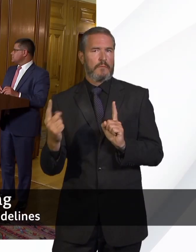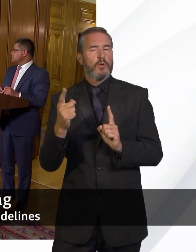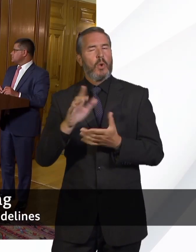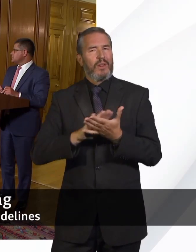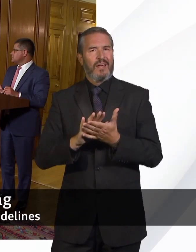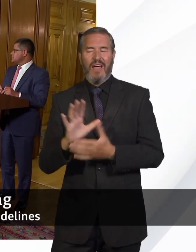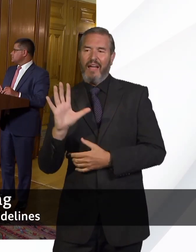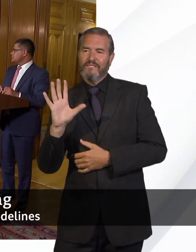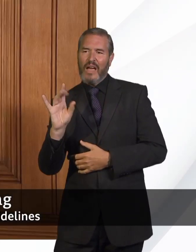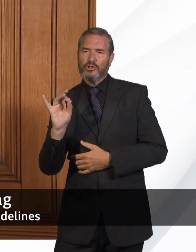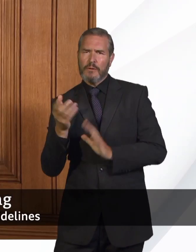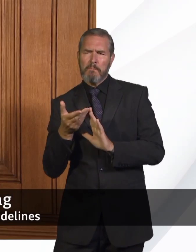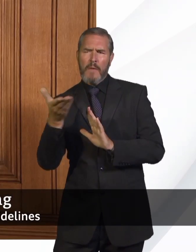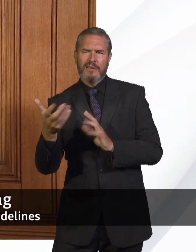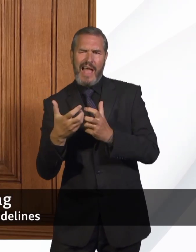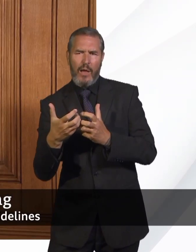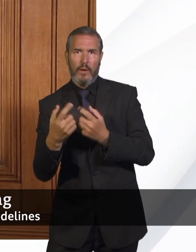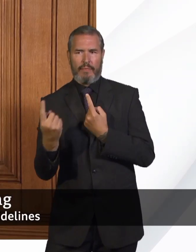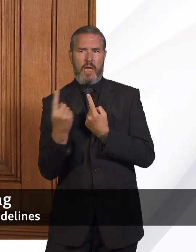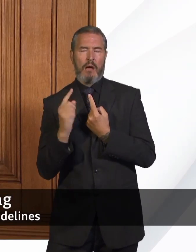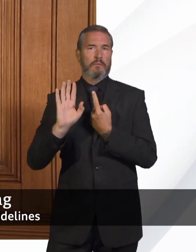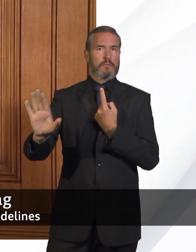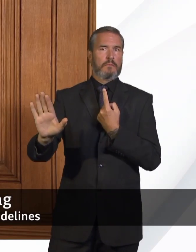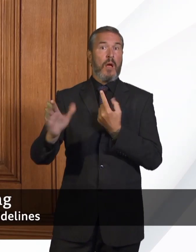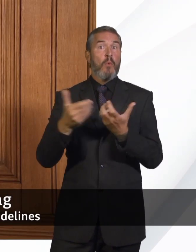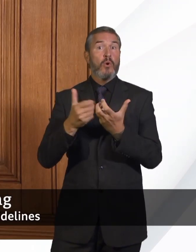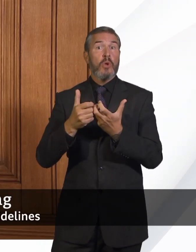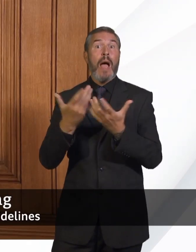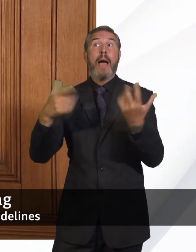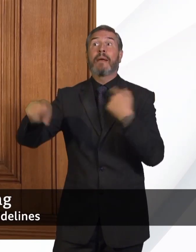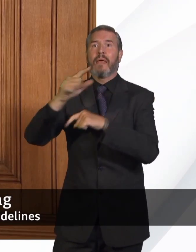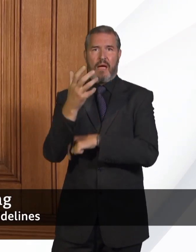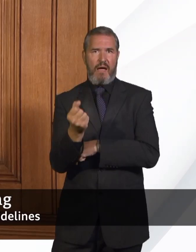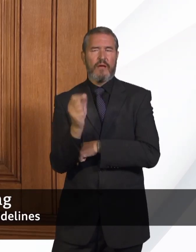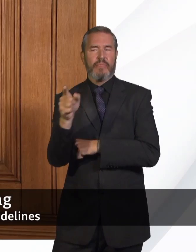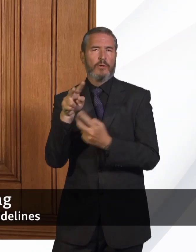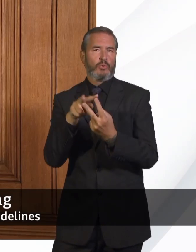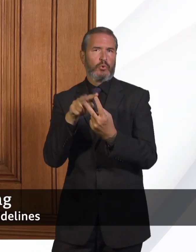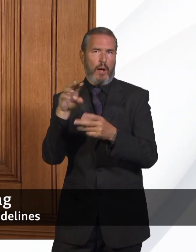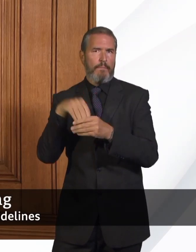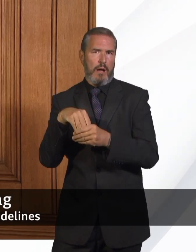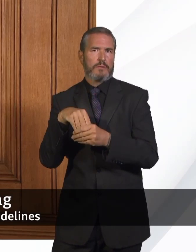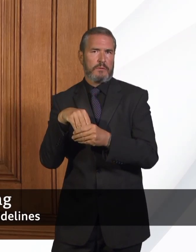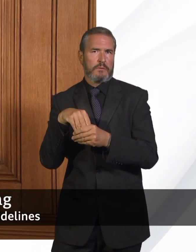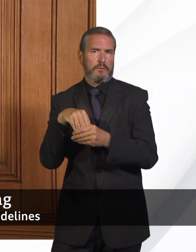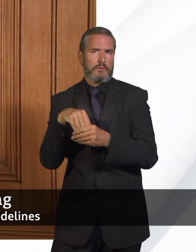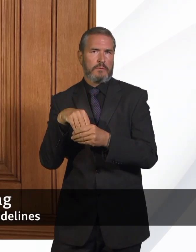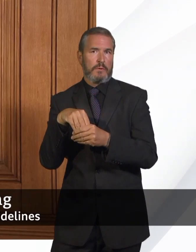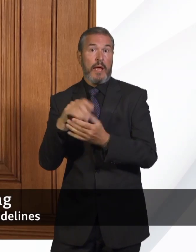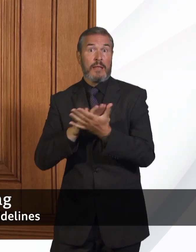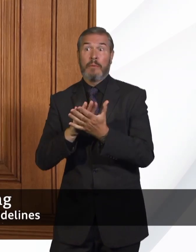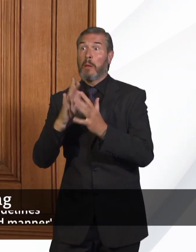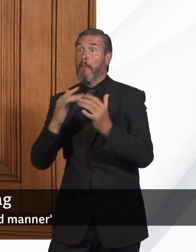the infection being passed on, but also the prevalence in society, because that sort of mix of how many people